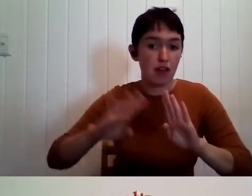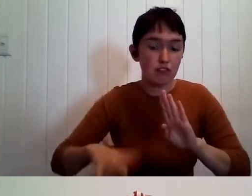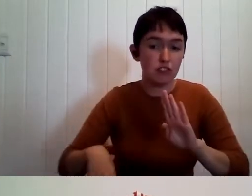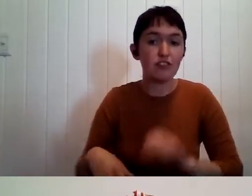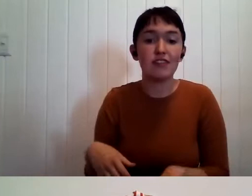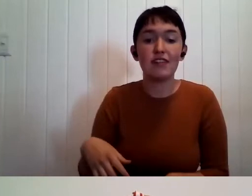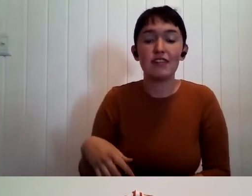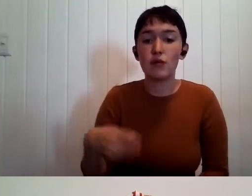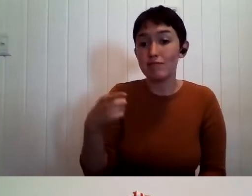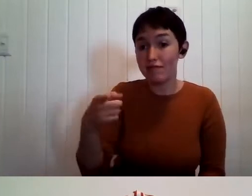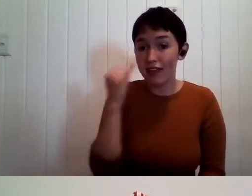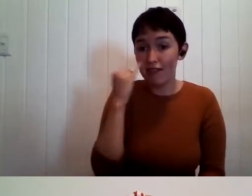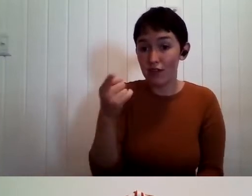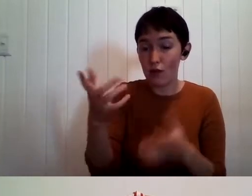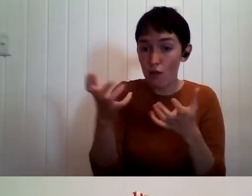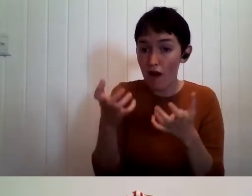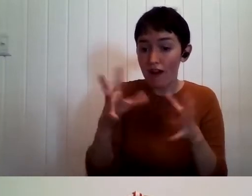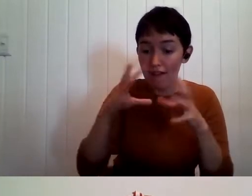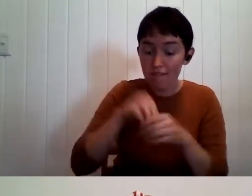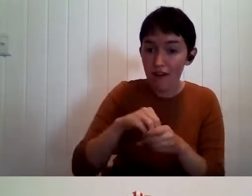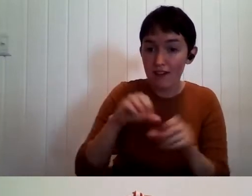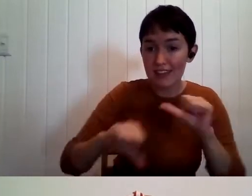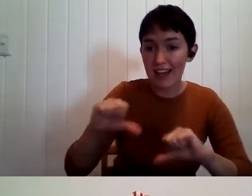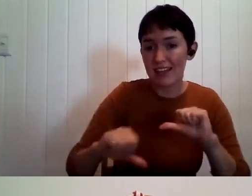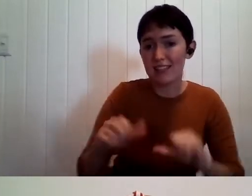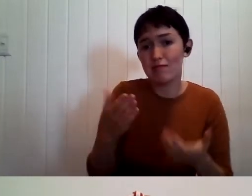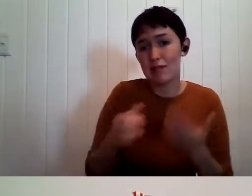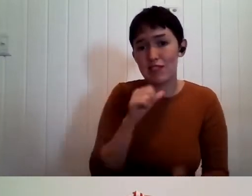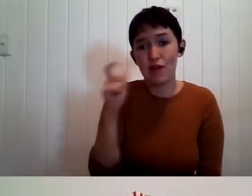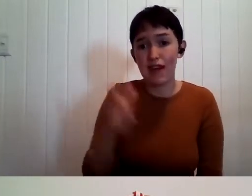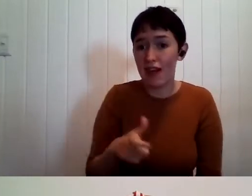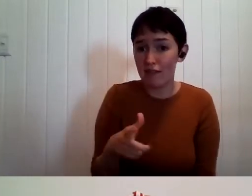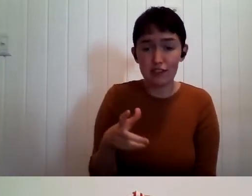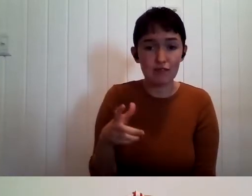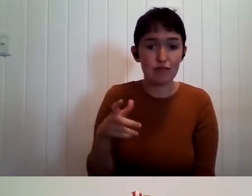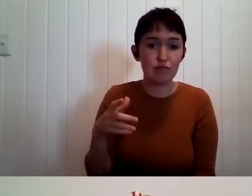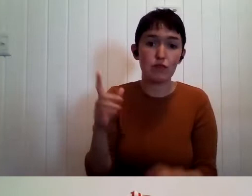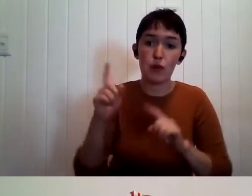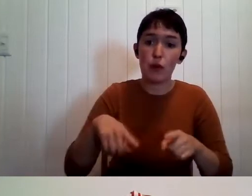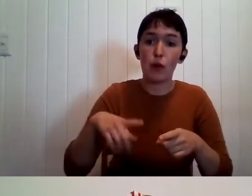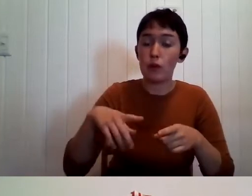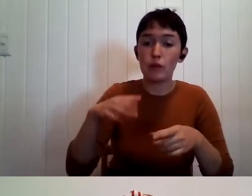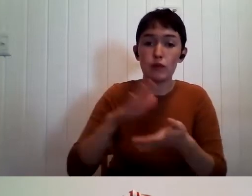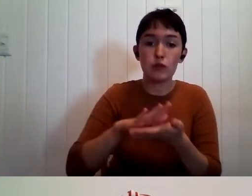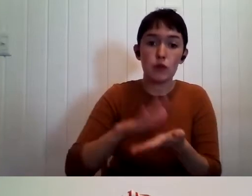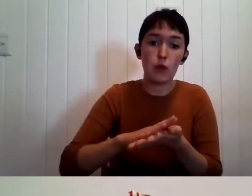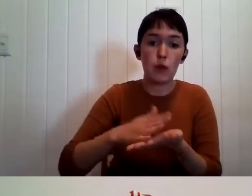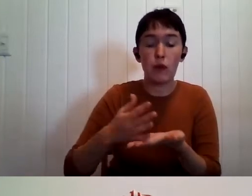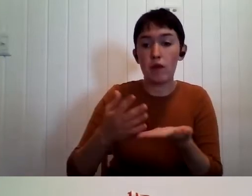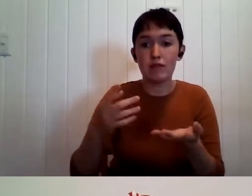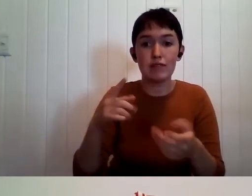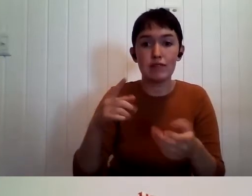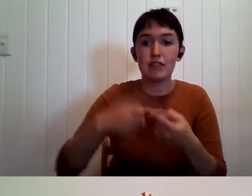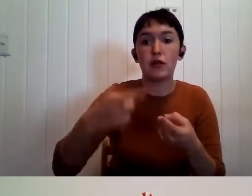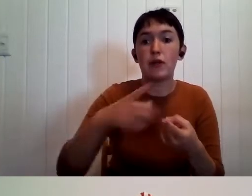in science, you don't necessarily have to be in school for as long as I was in school, which was approximately forever until I was like 30. And